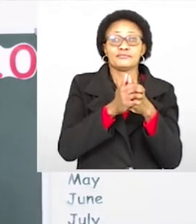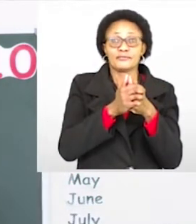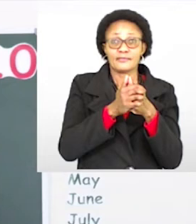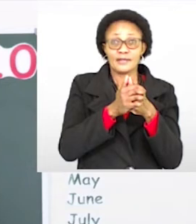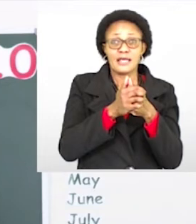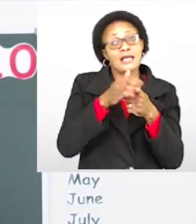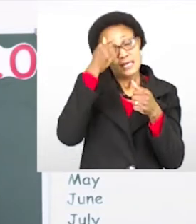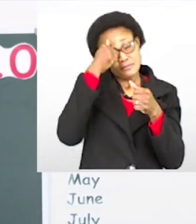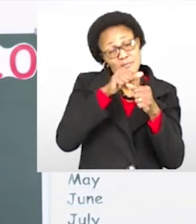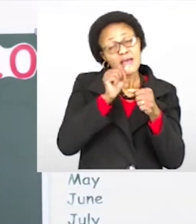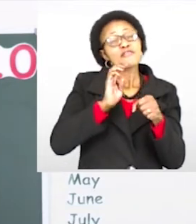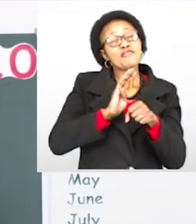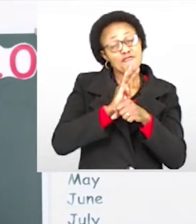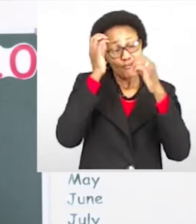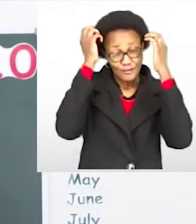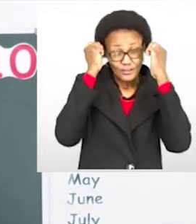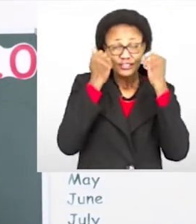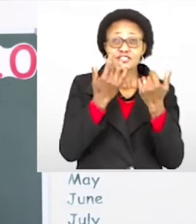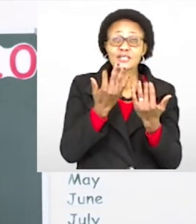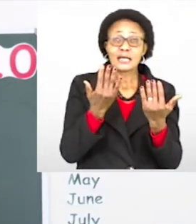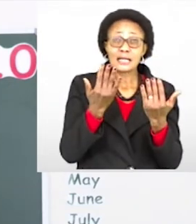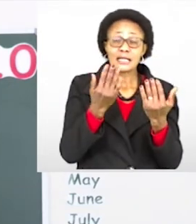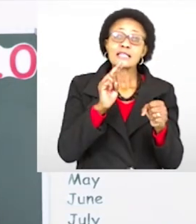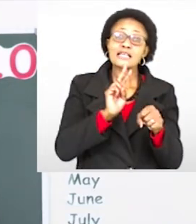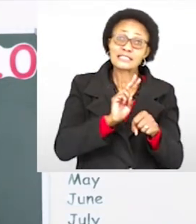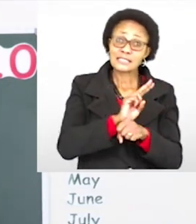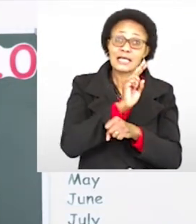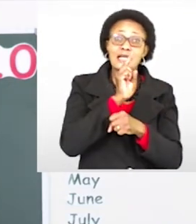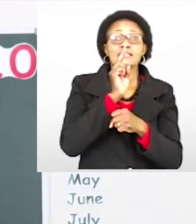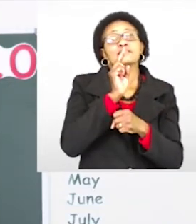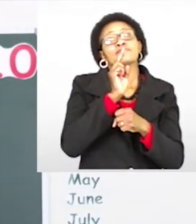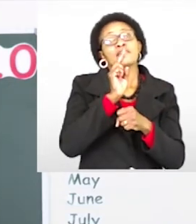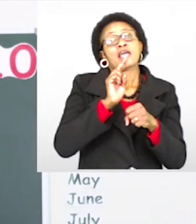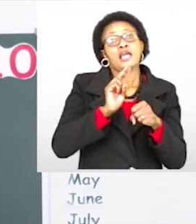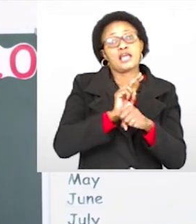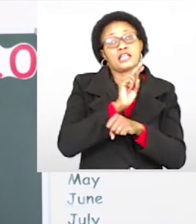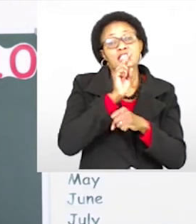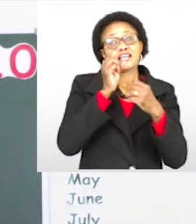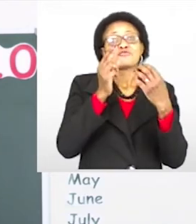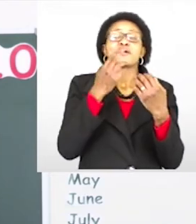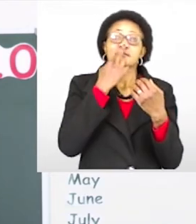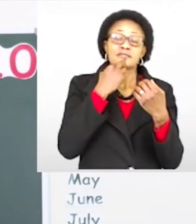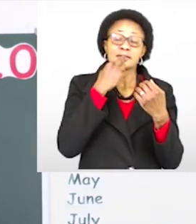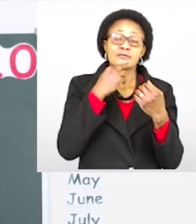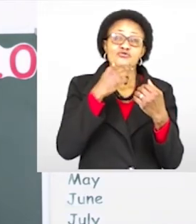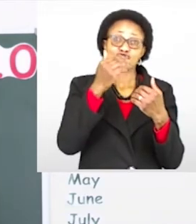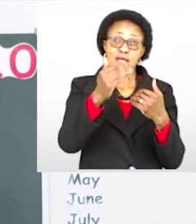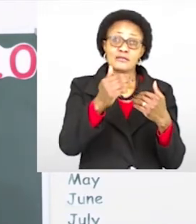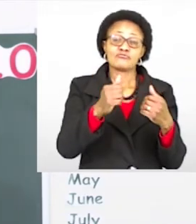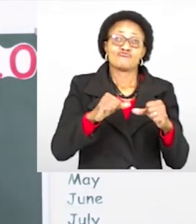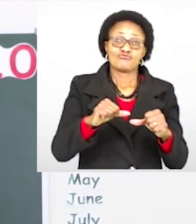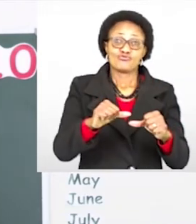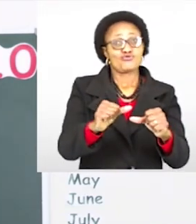this one is in red. I want you to do that for the rest of the exercise. Please make sure that